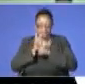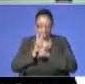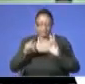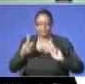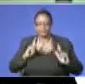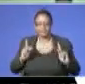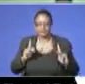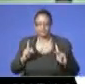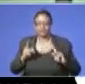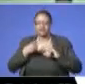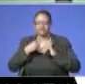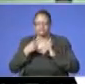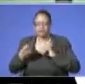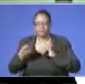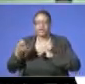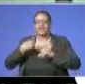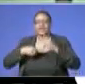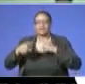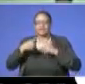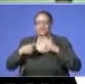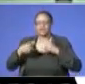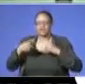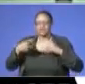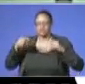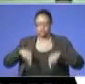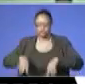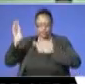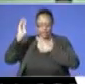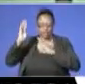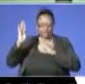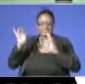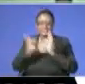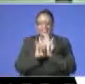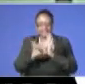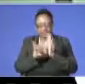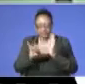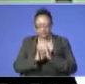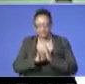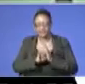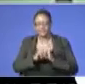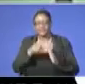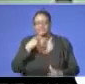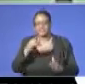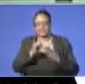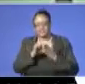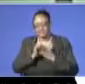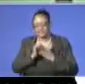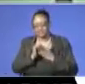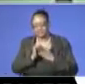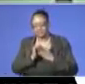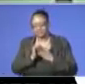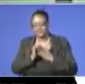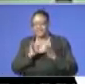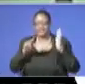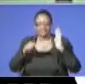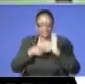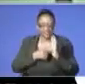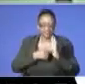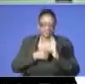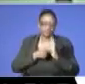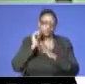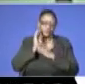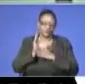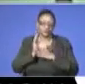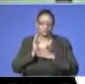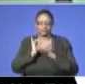from illegal landing from the south to the benefit of all stakeholders. This